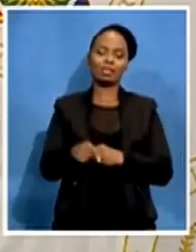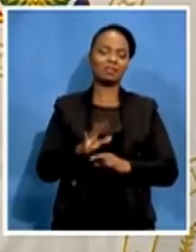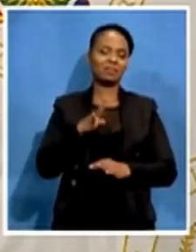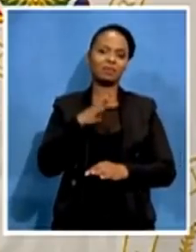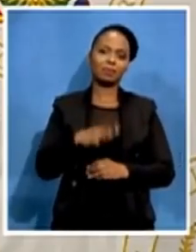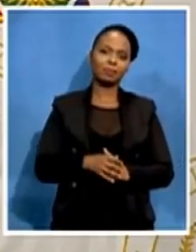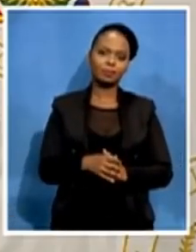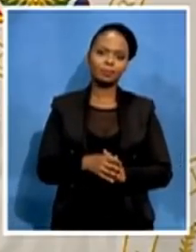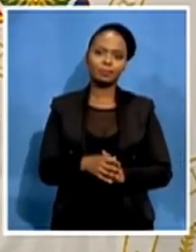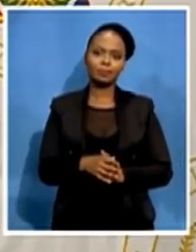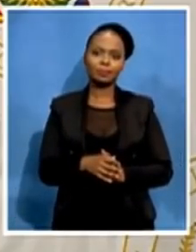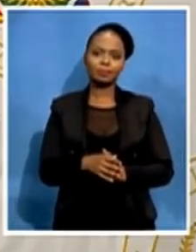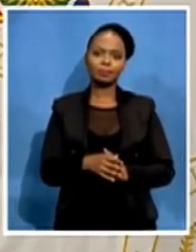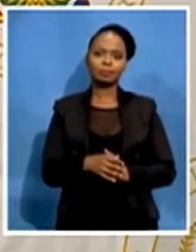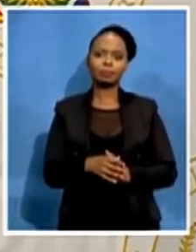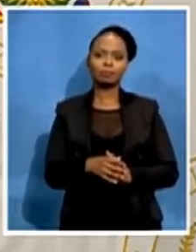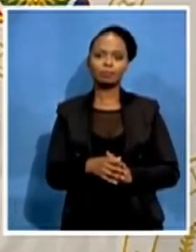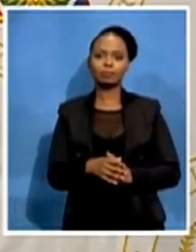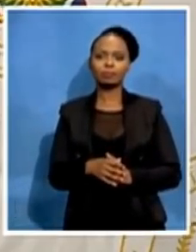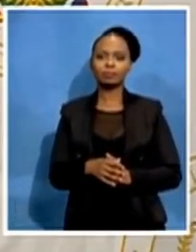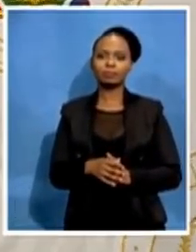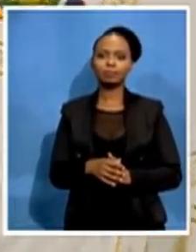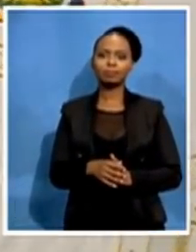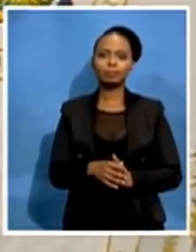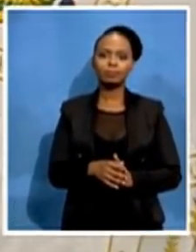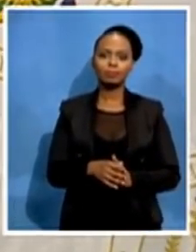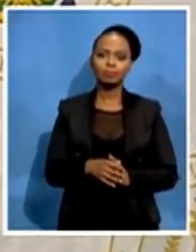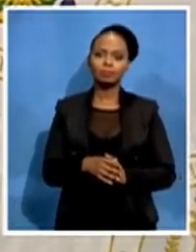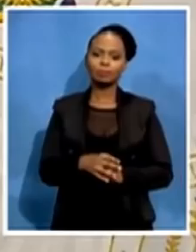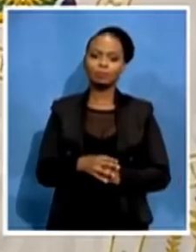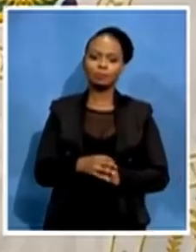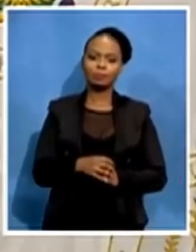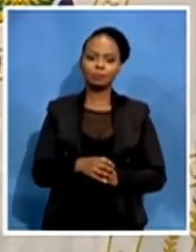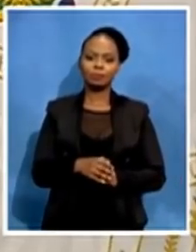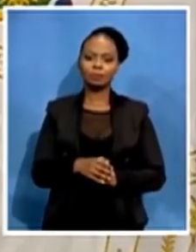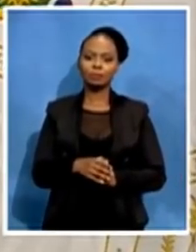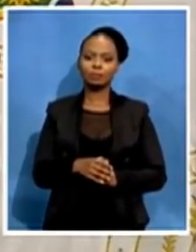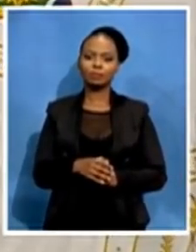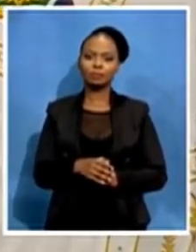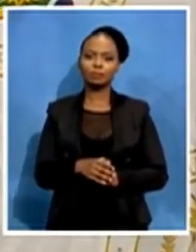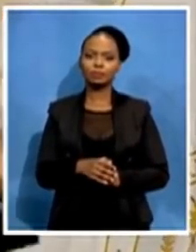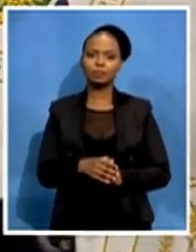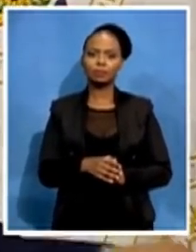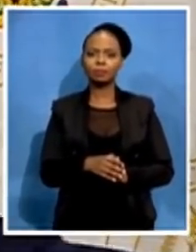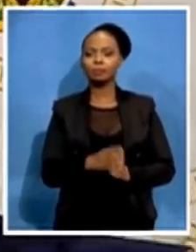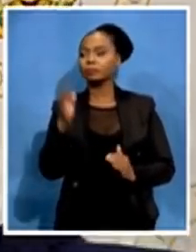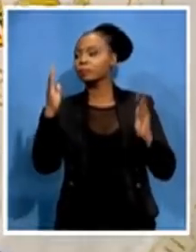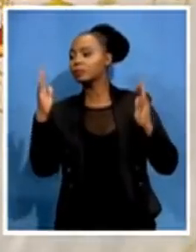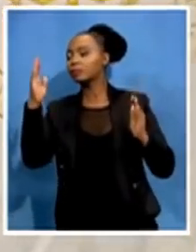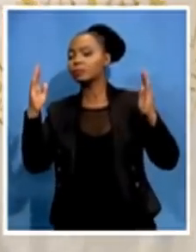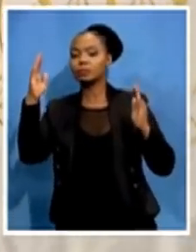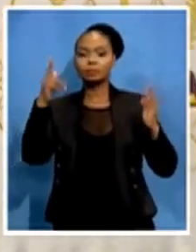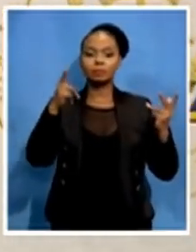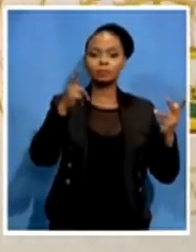Are we good? Okay. Thank you very much, colleagues. I don't see hands of justice here. I think they are also satisfied.